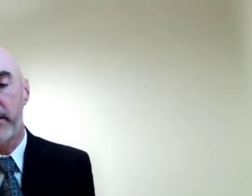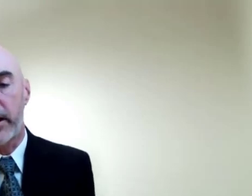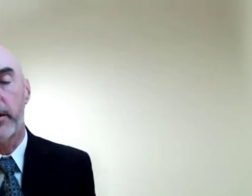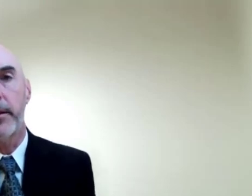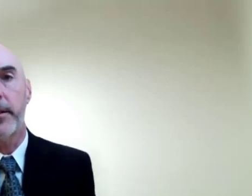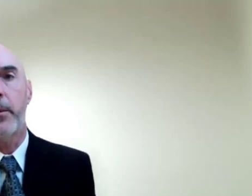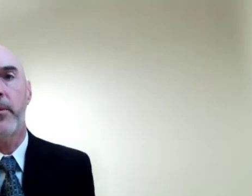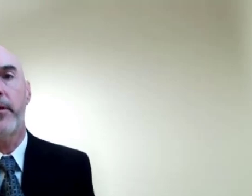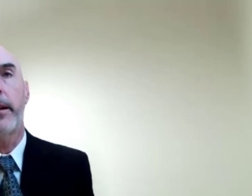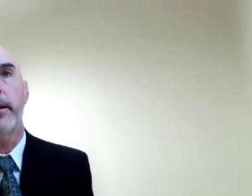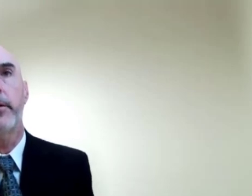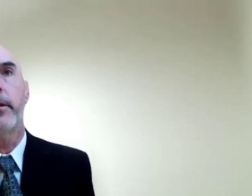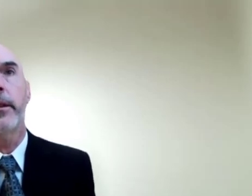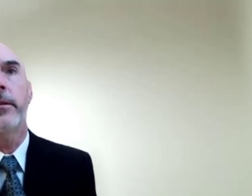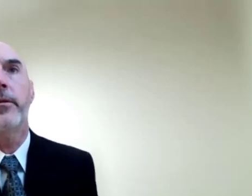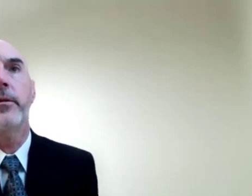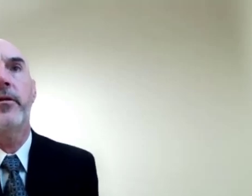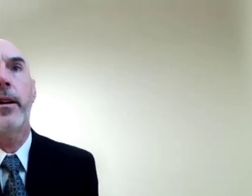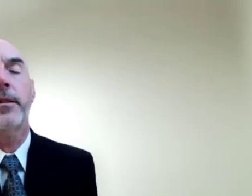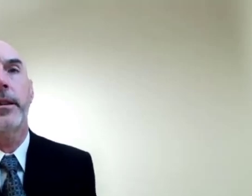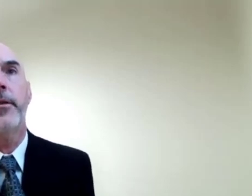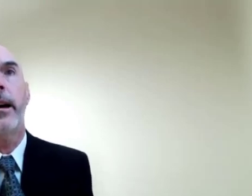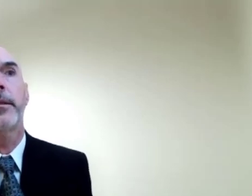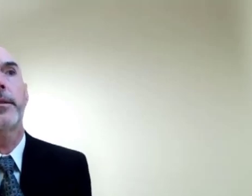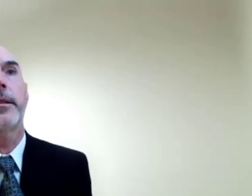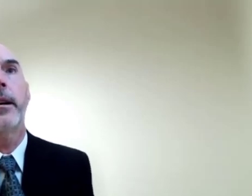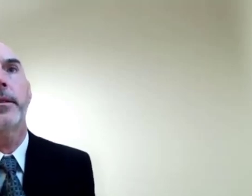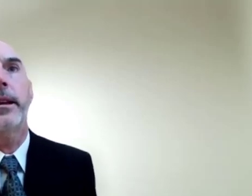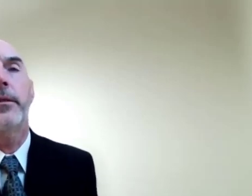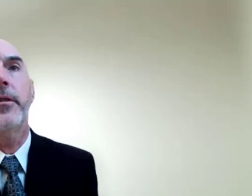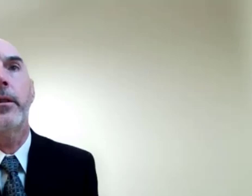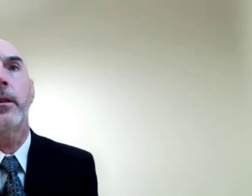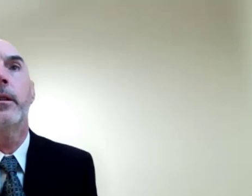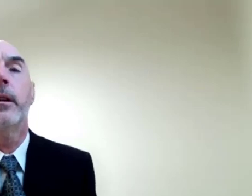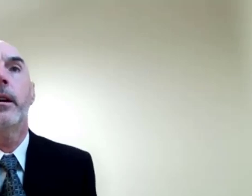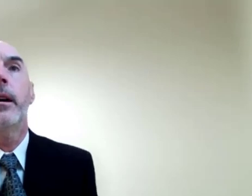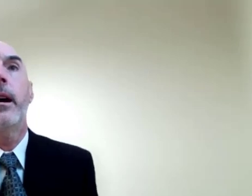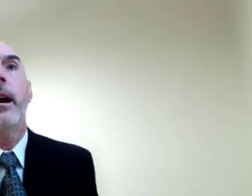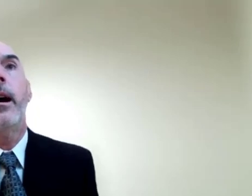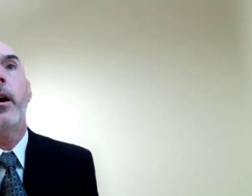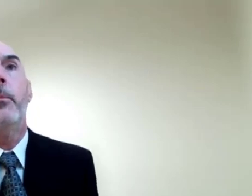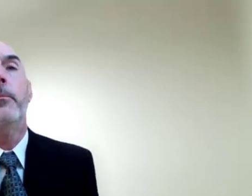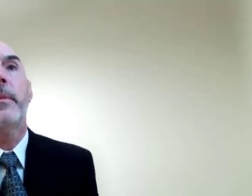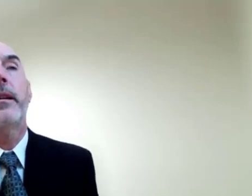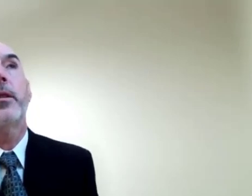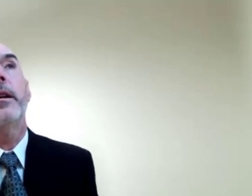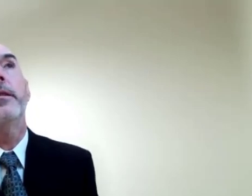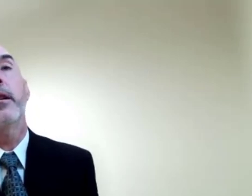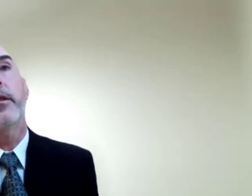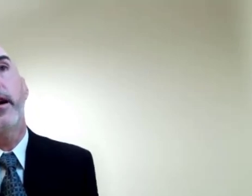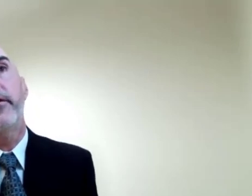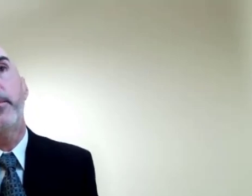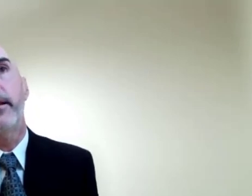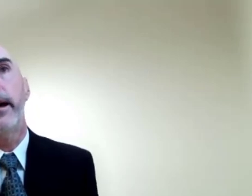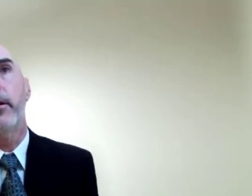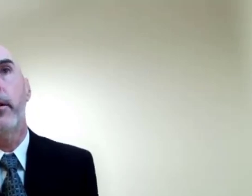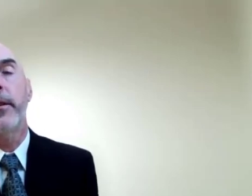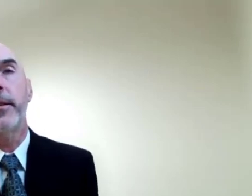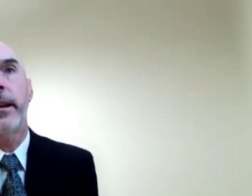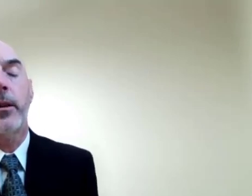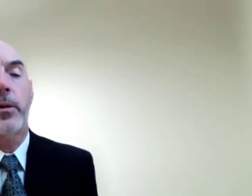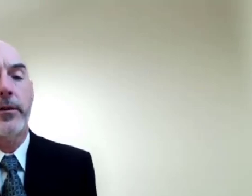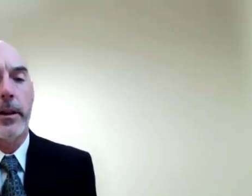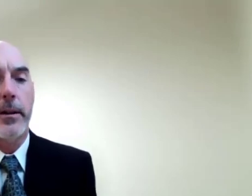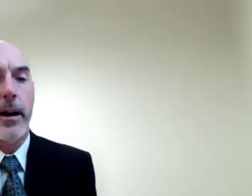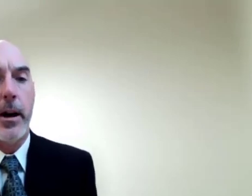the protections that are provided under the various leave acts, state and federal. So under FMLA or